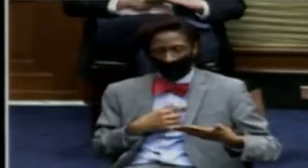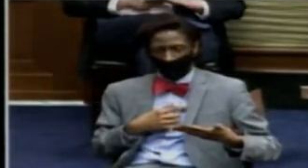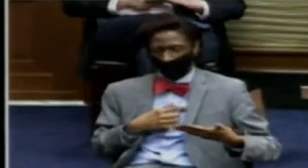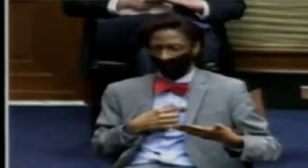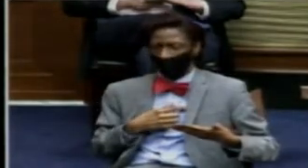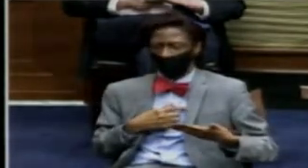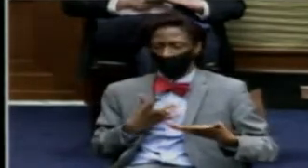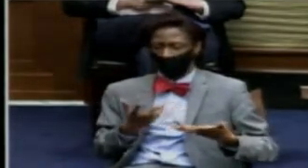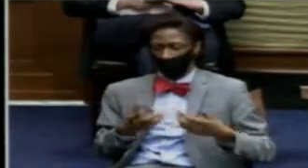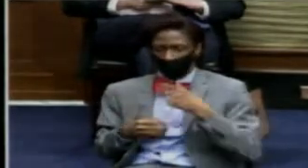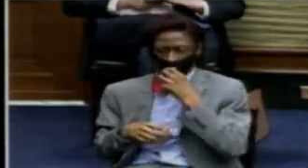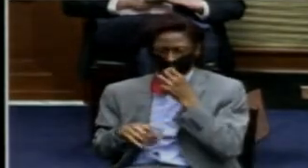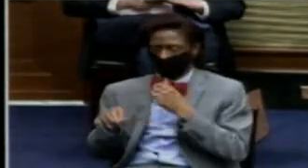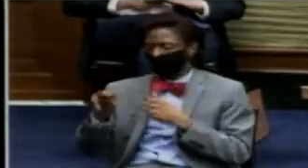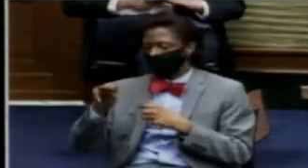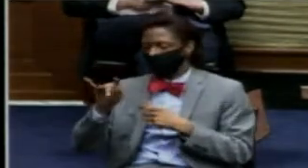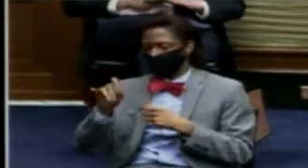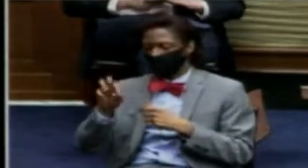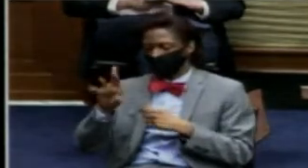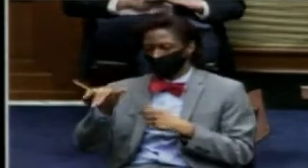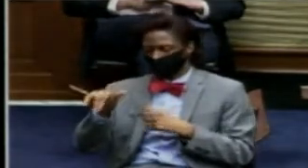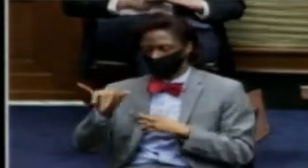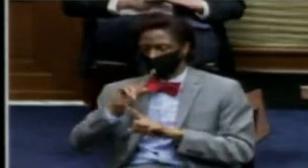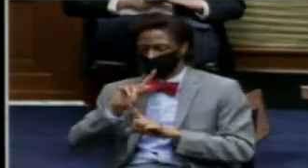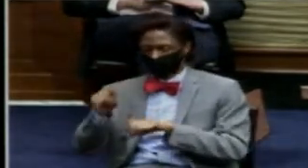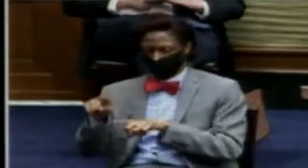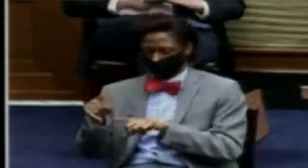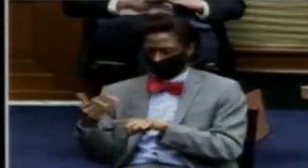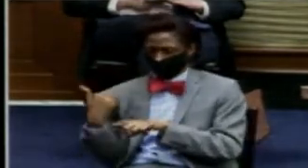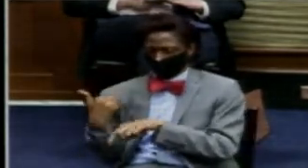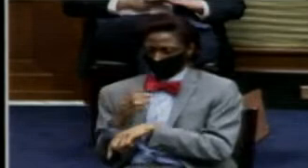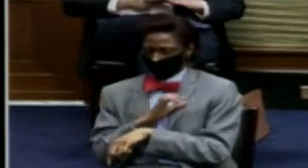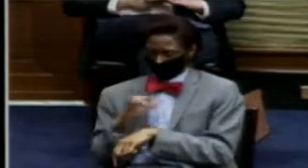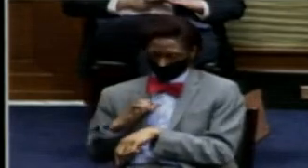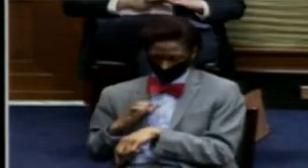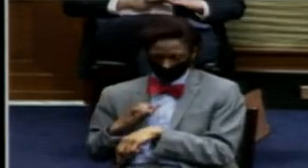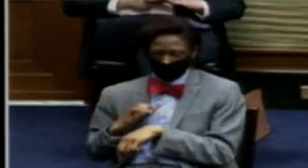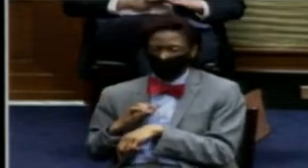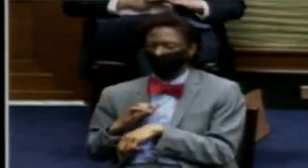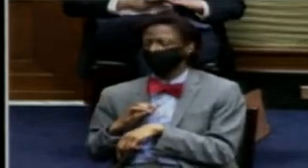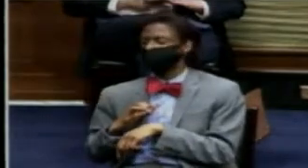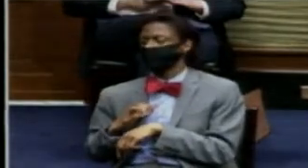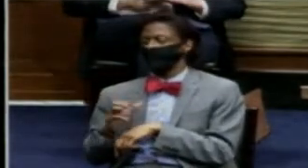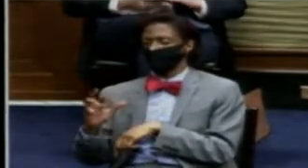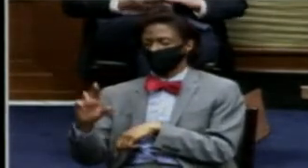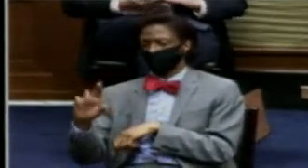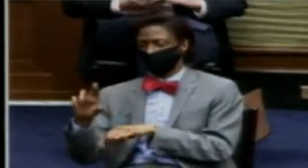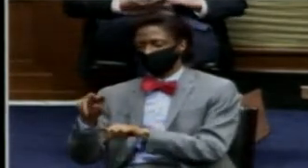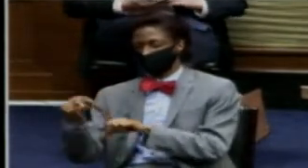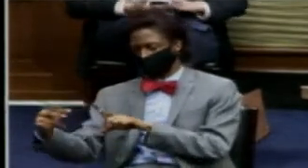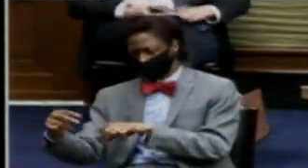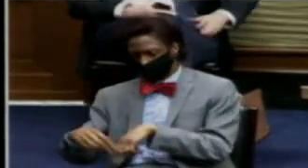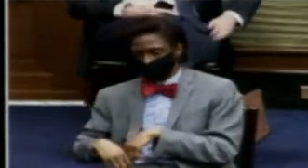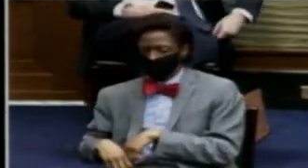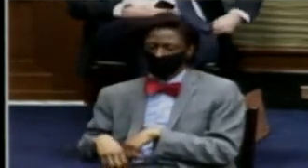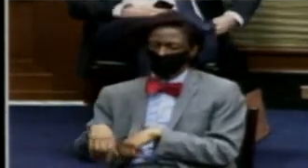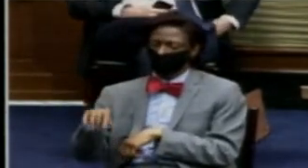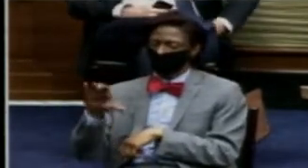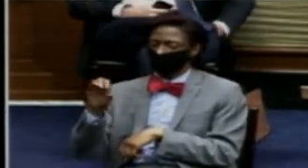minority report from last Congress, the views that our Republican colleagues put